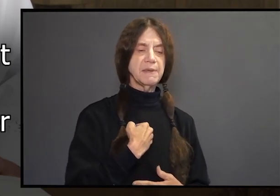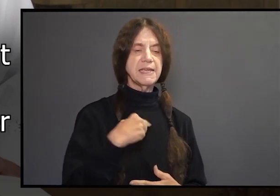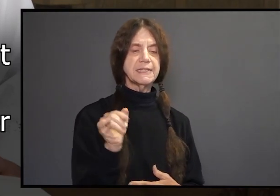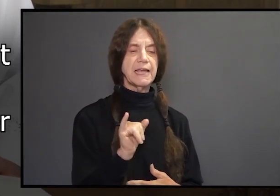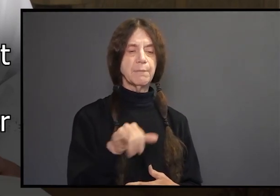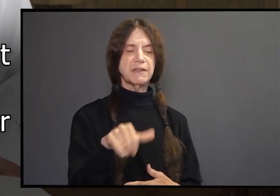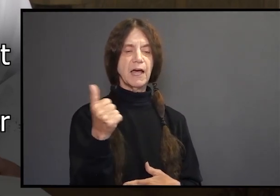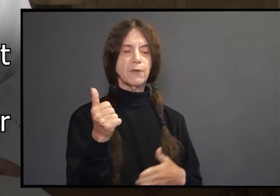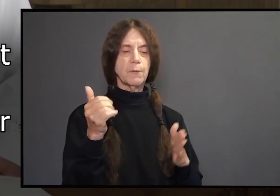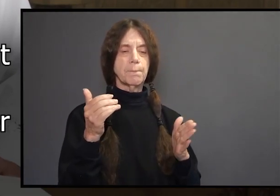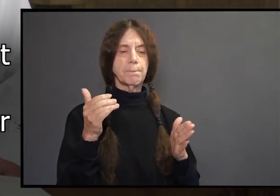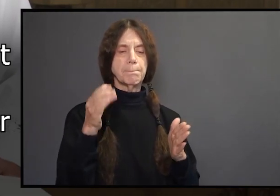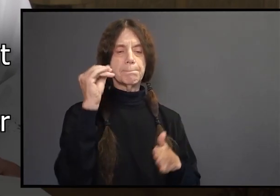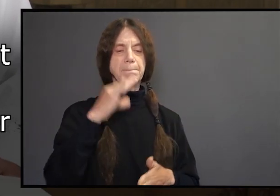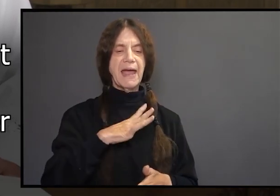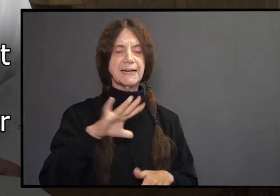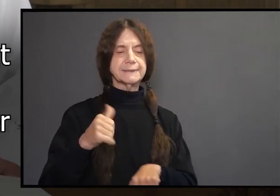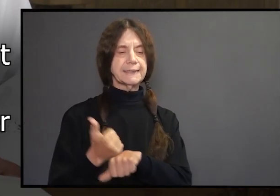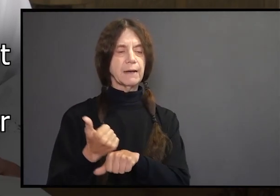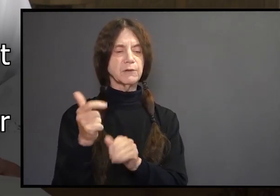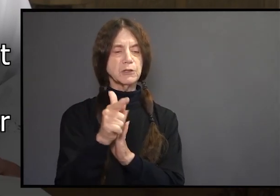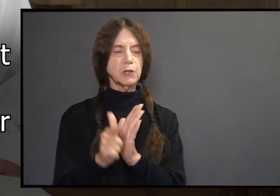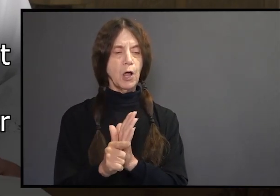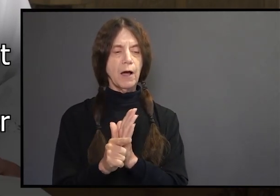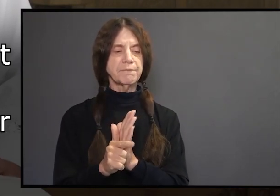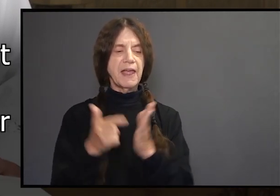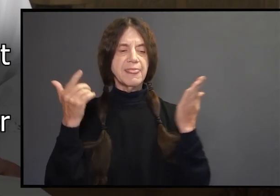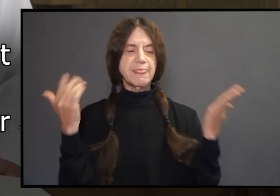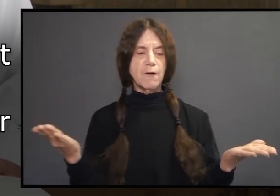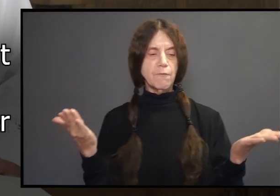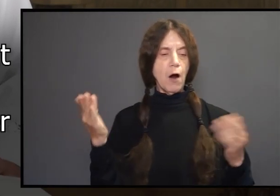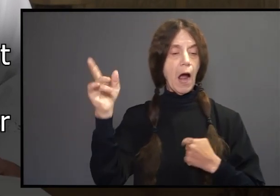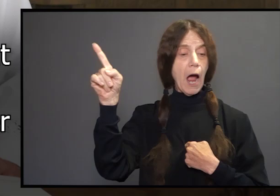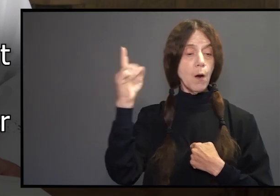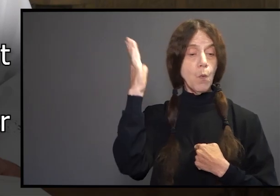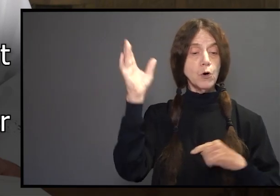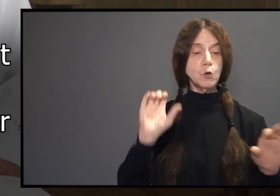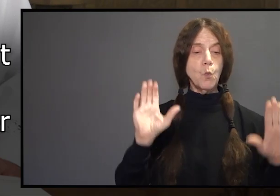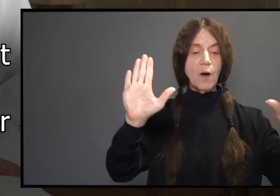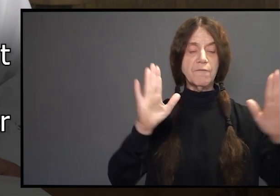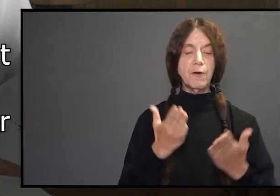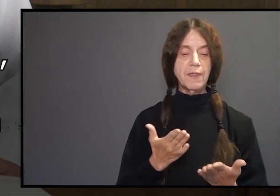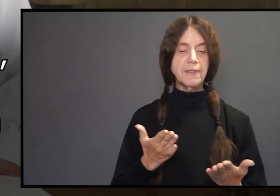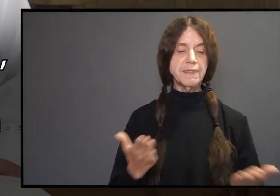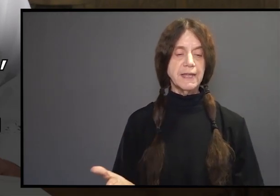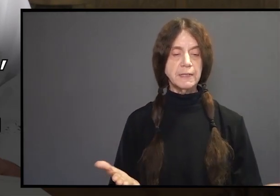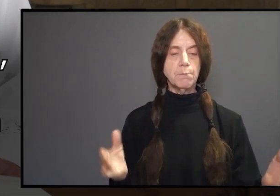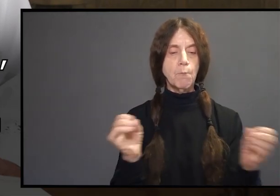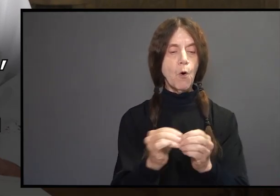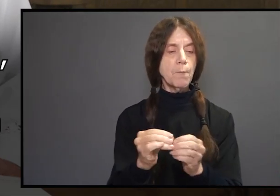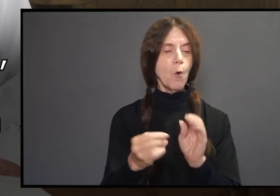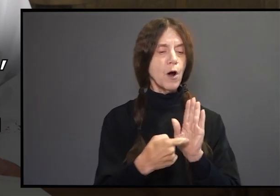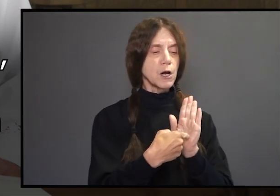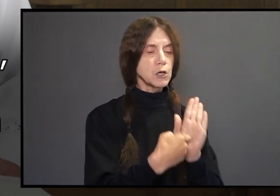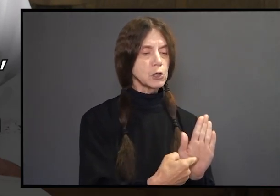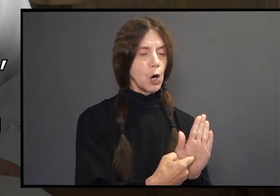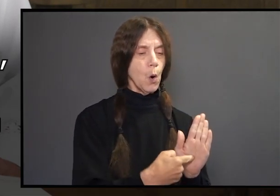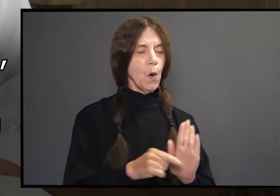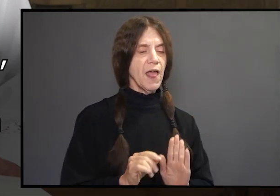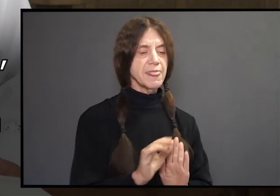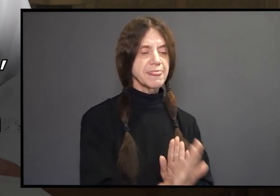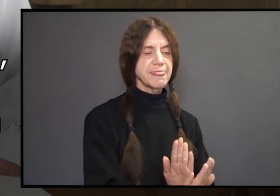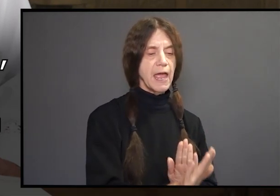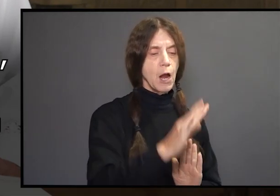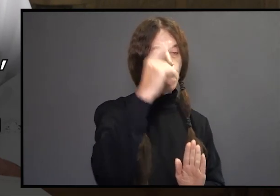behold, I will again do wonderful things with this people, with wonder upon wonder, and the wisdom of their wise